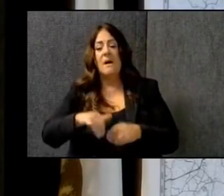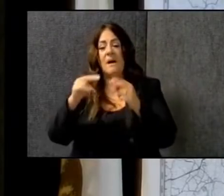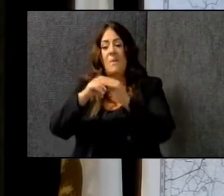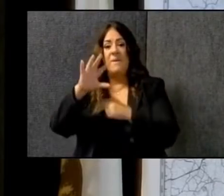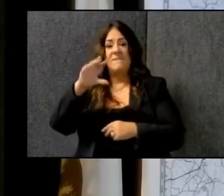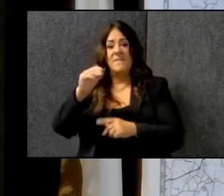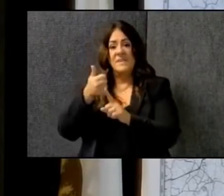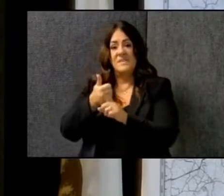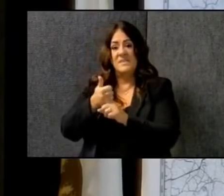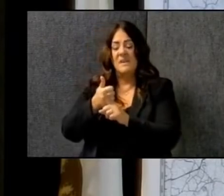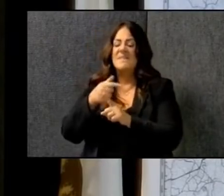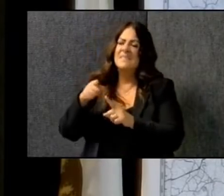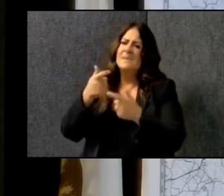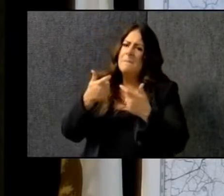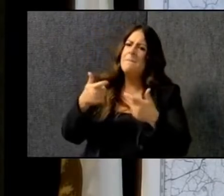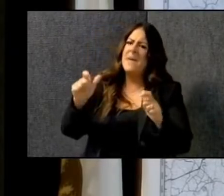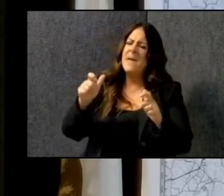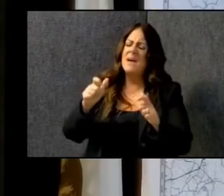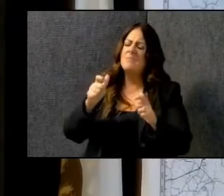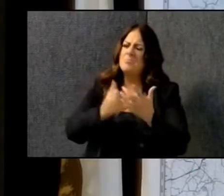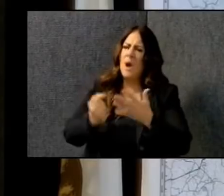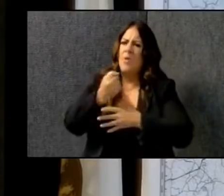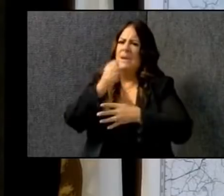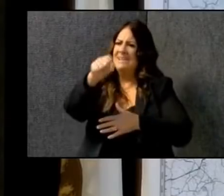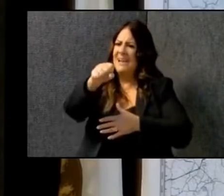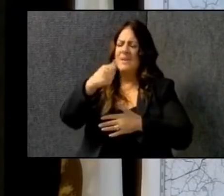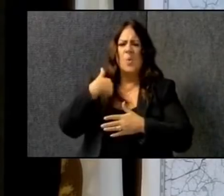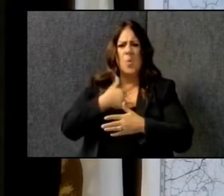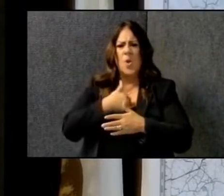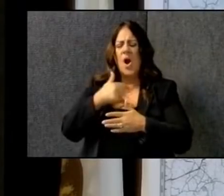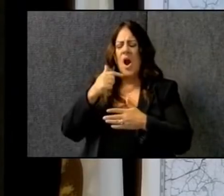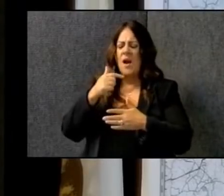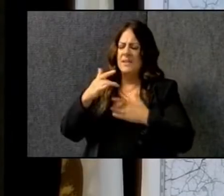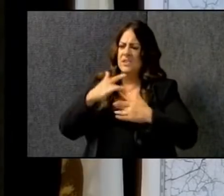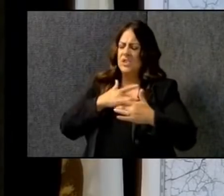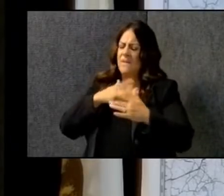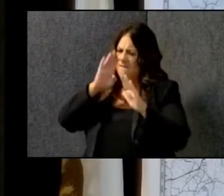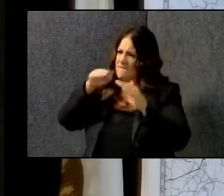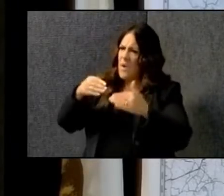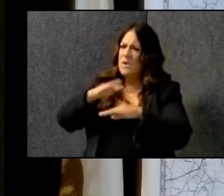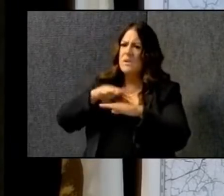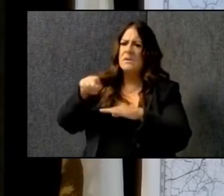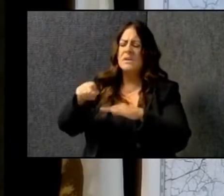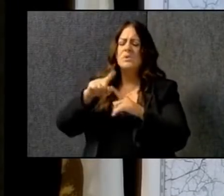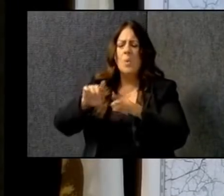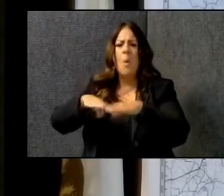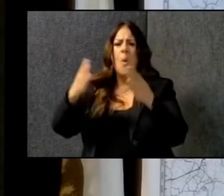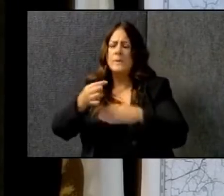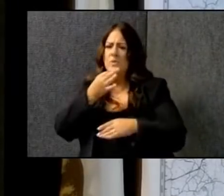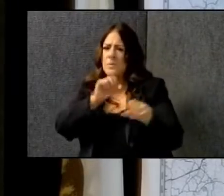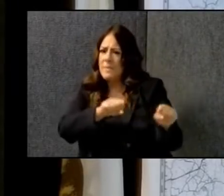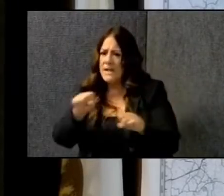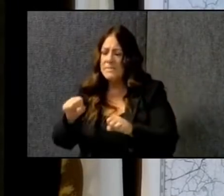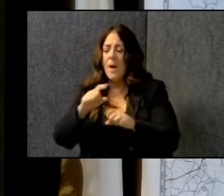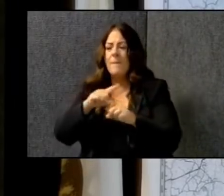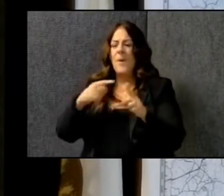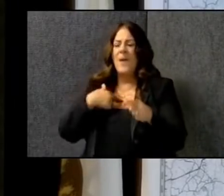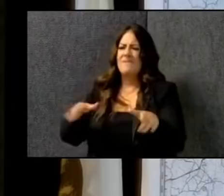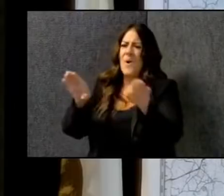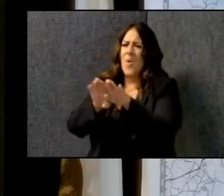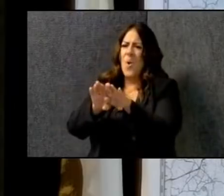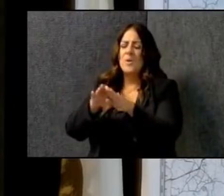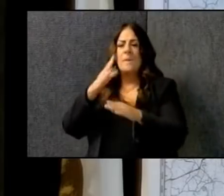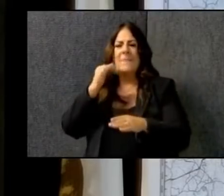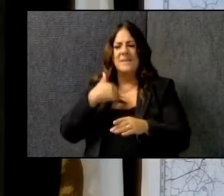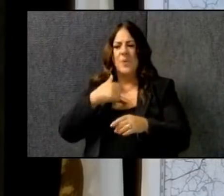Highway 50 is a huge priority for us to open. It remains closed because of safety issues to our responders, to